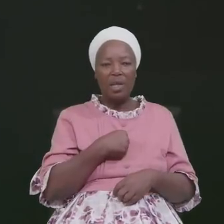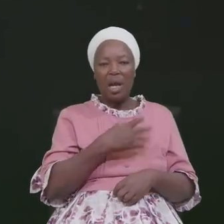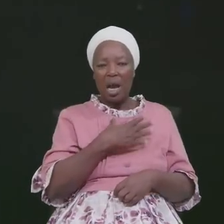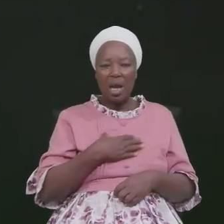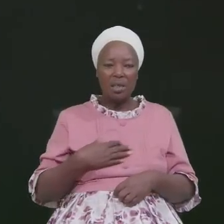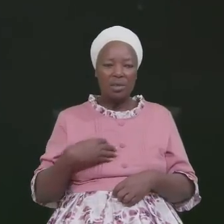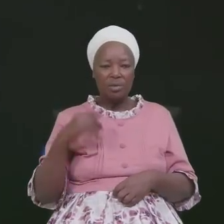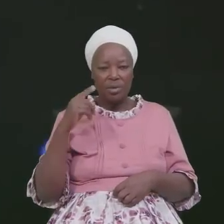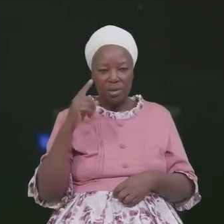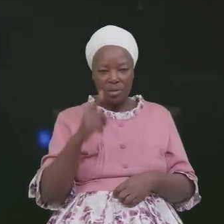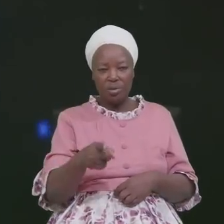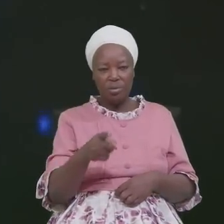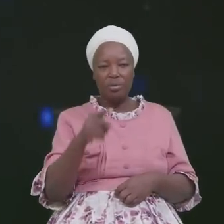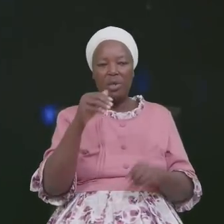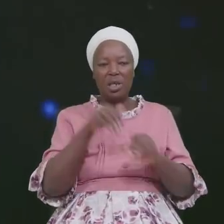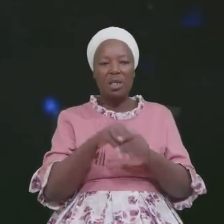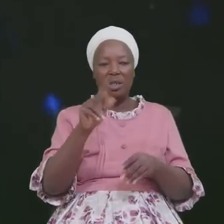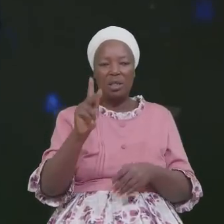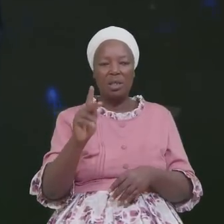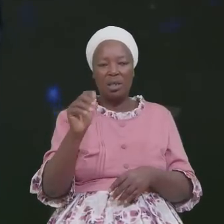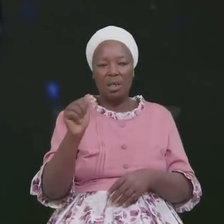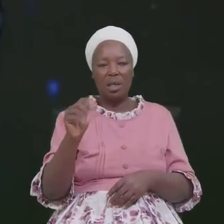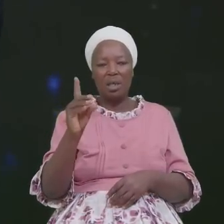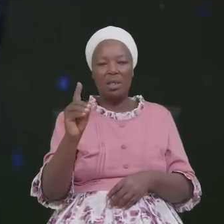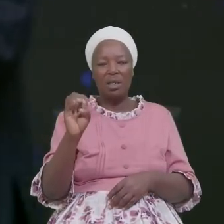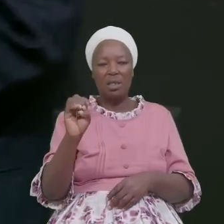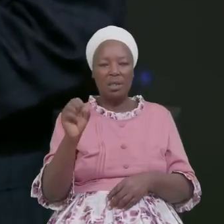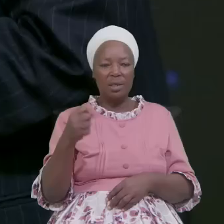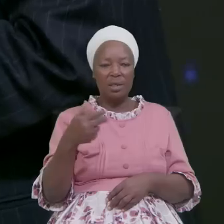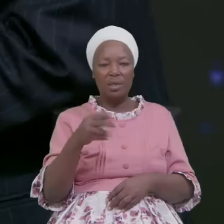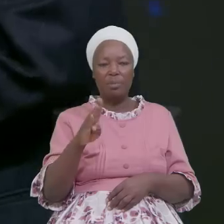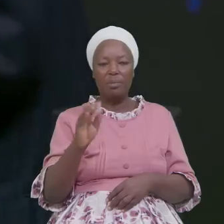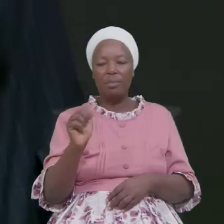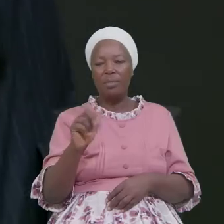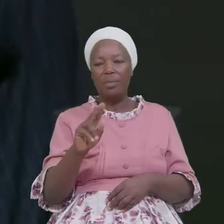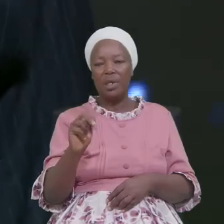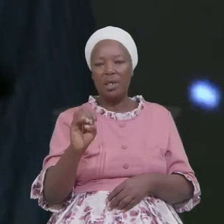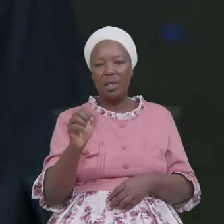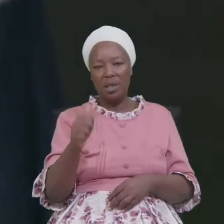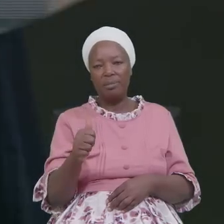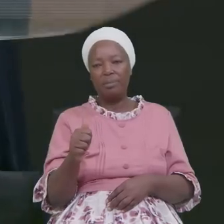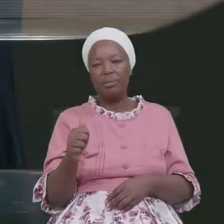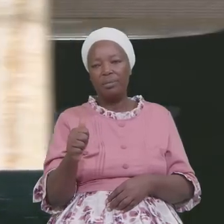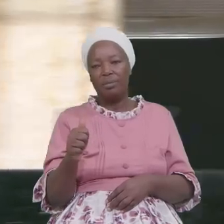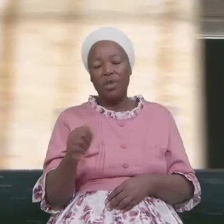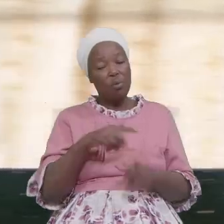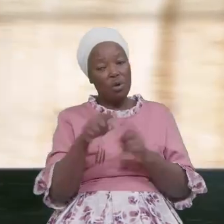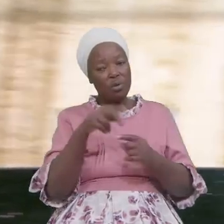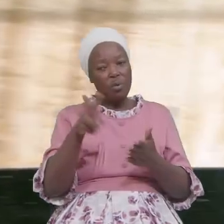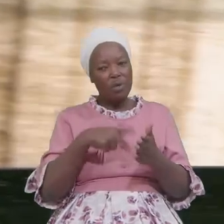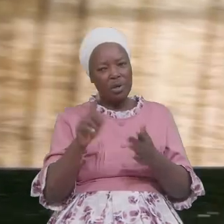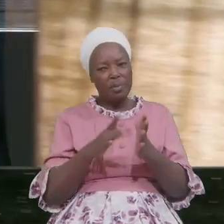thee in Kadesh Barnea. When you read the Bible, do you